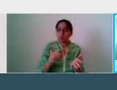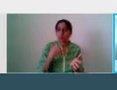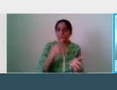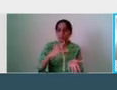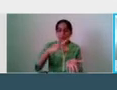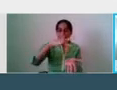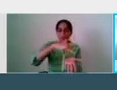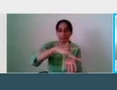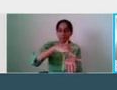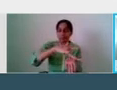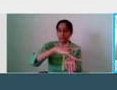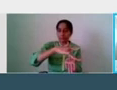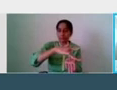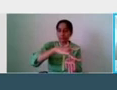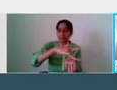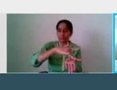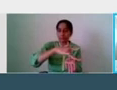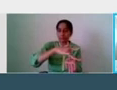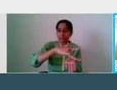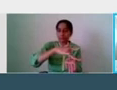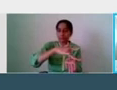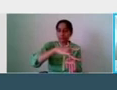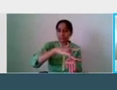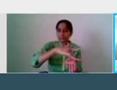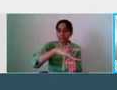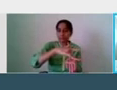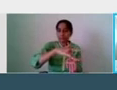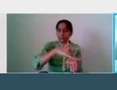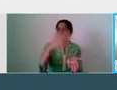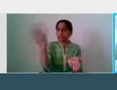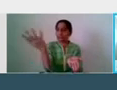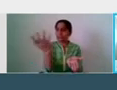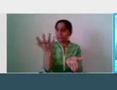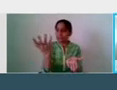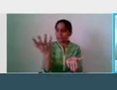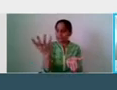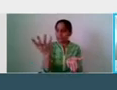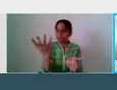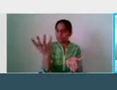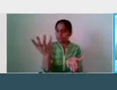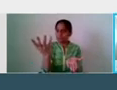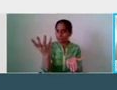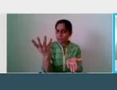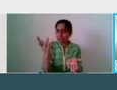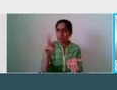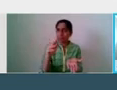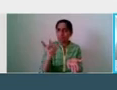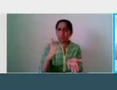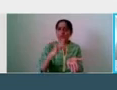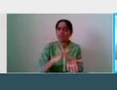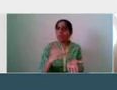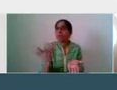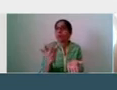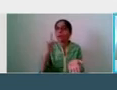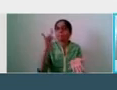of the right hand on the palm of the left hand and then uh wave the right hand that is like where so first